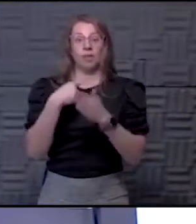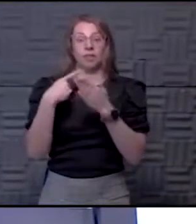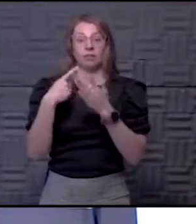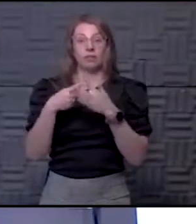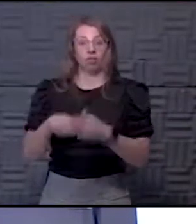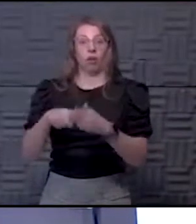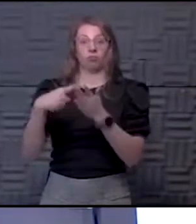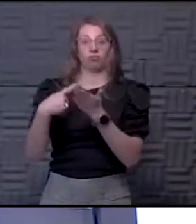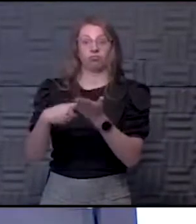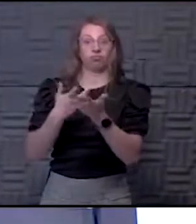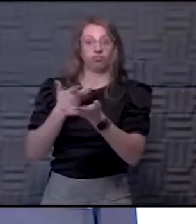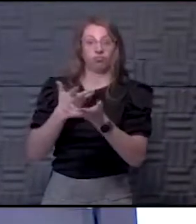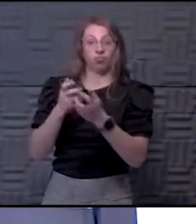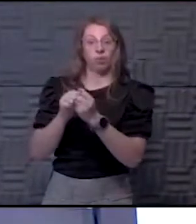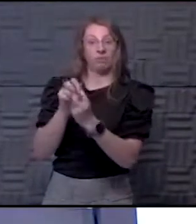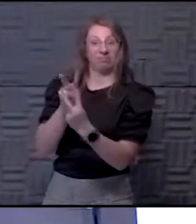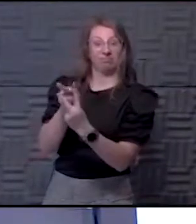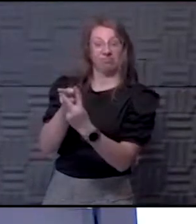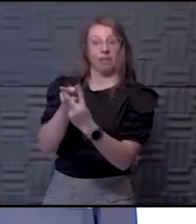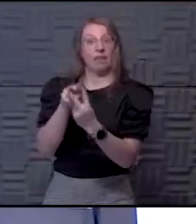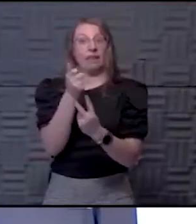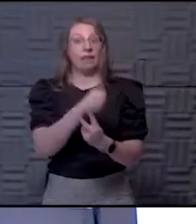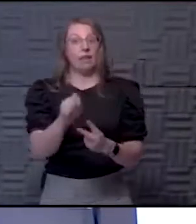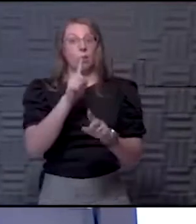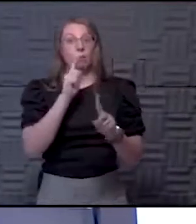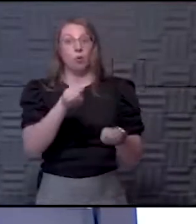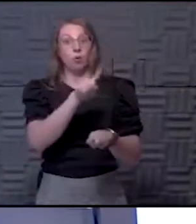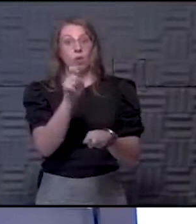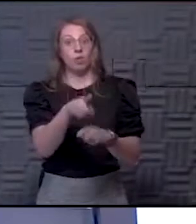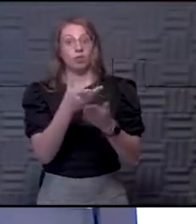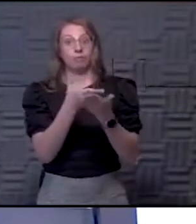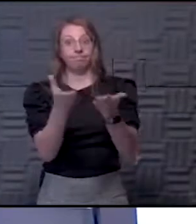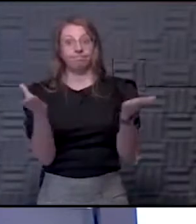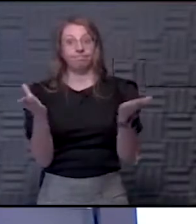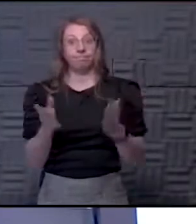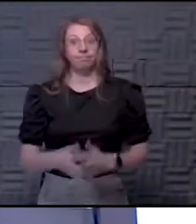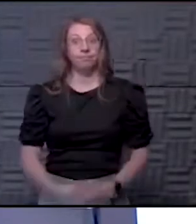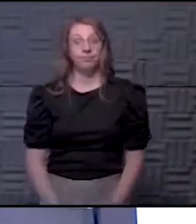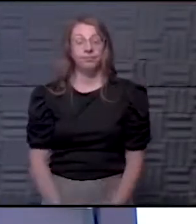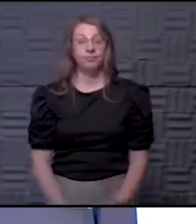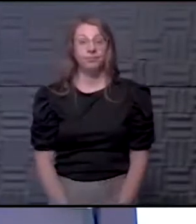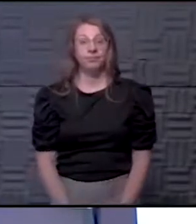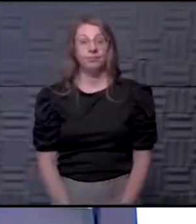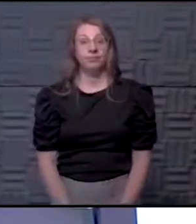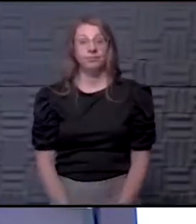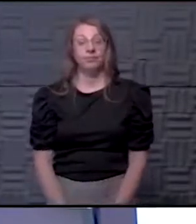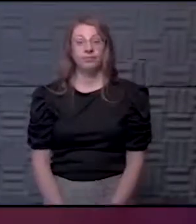into our conversation, any reporter questions on the line today?